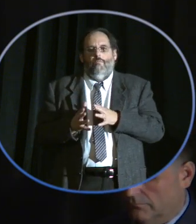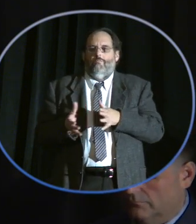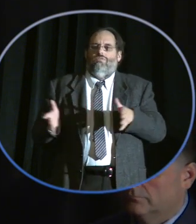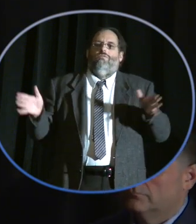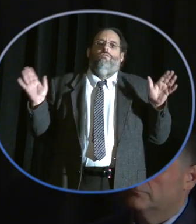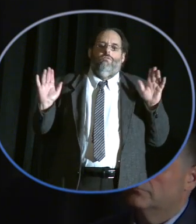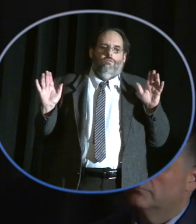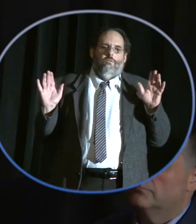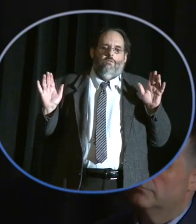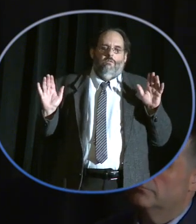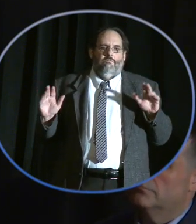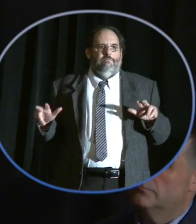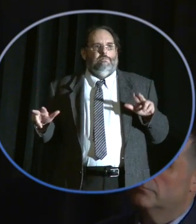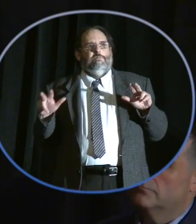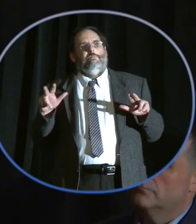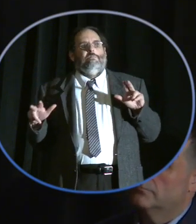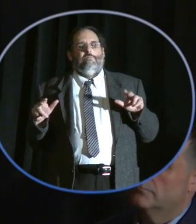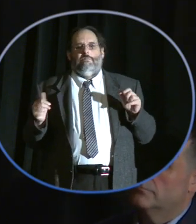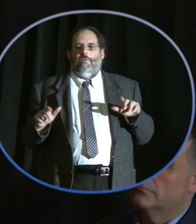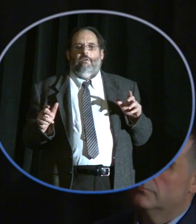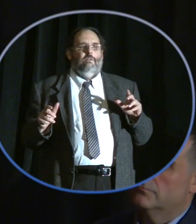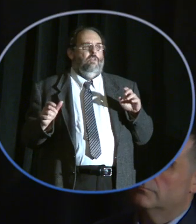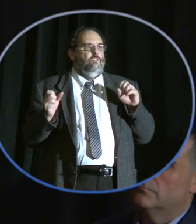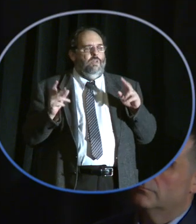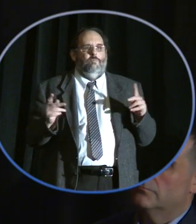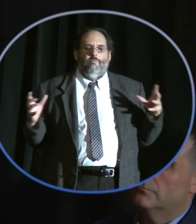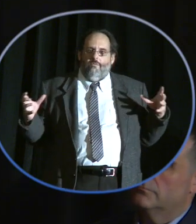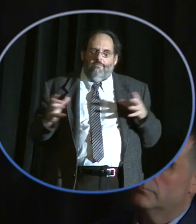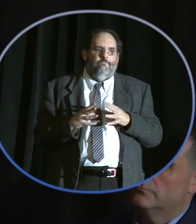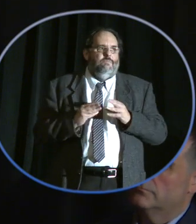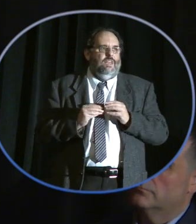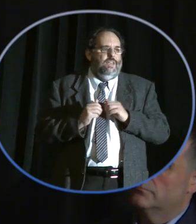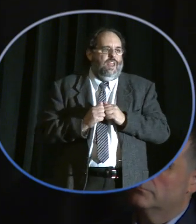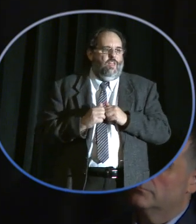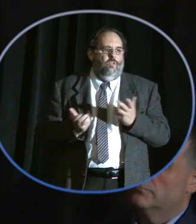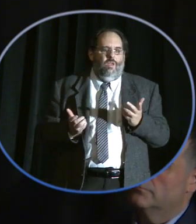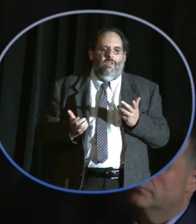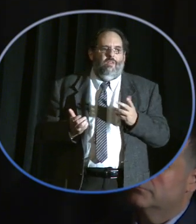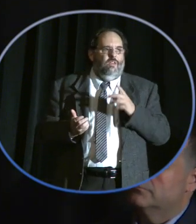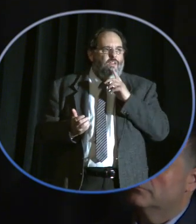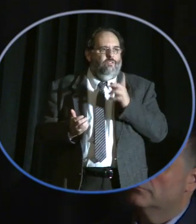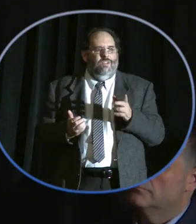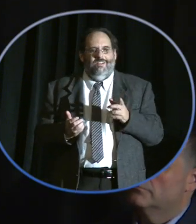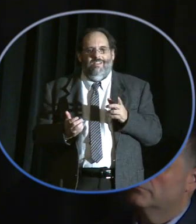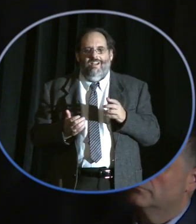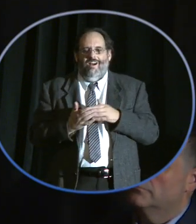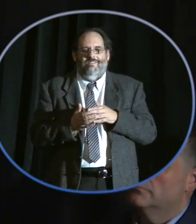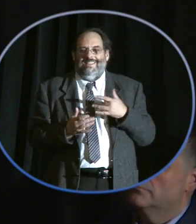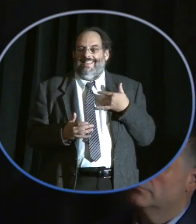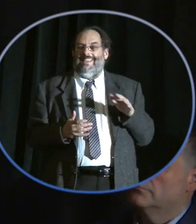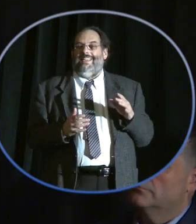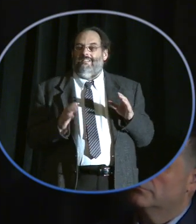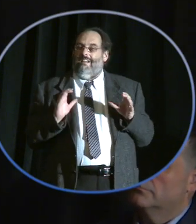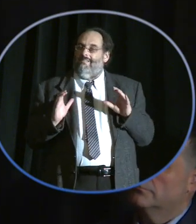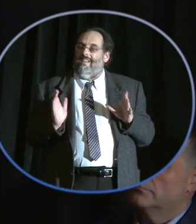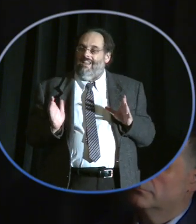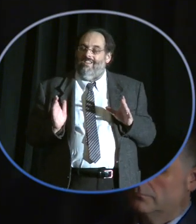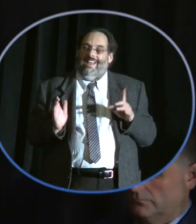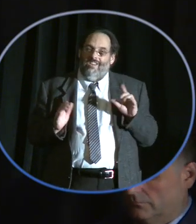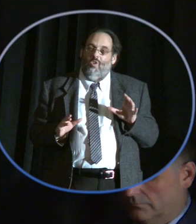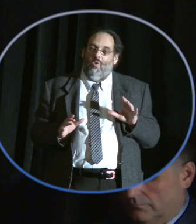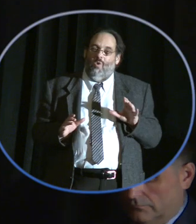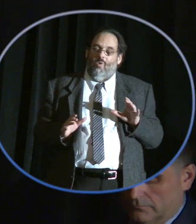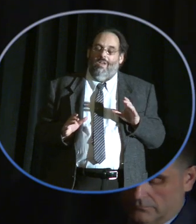was unwielding to try to keep that many people together with very prickly, sensitive conversations that had to do